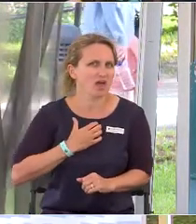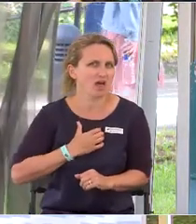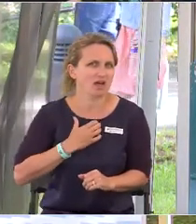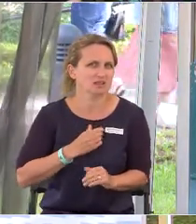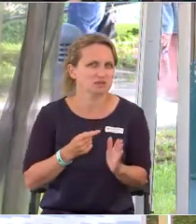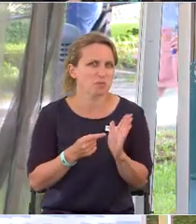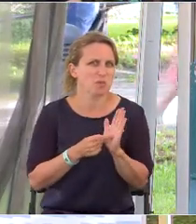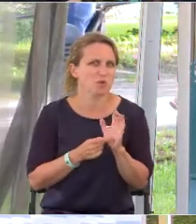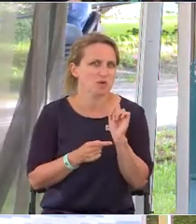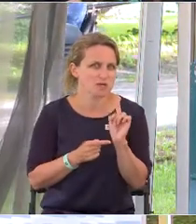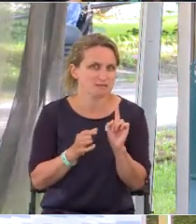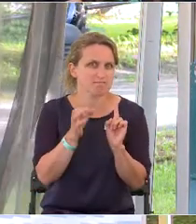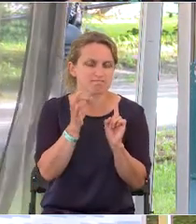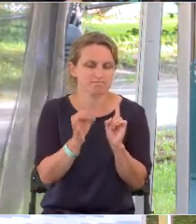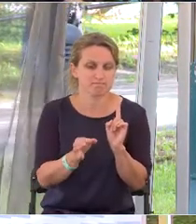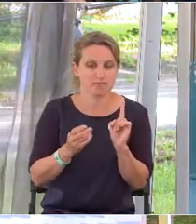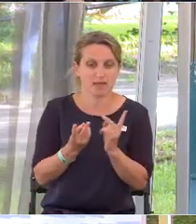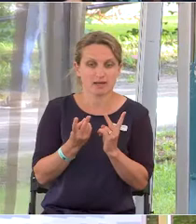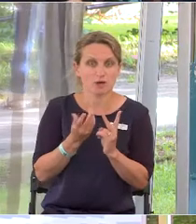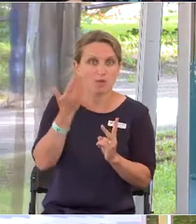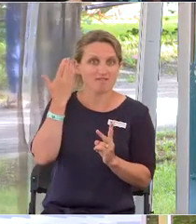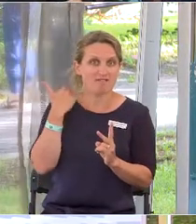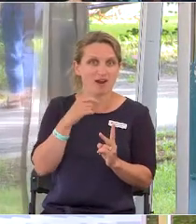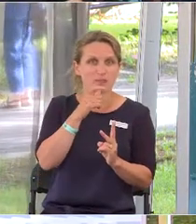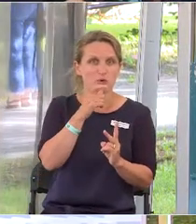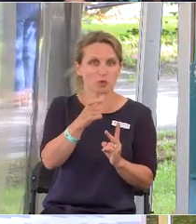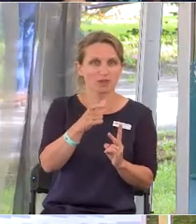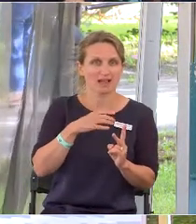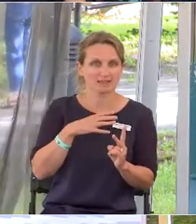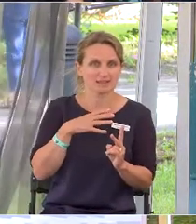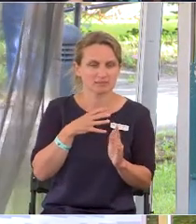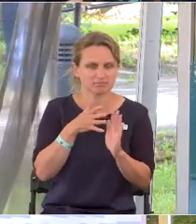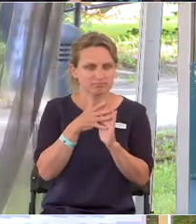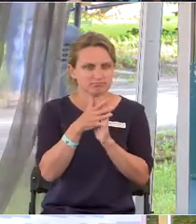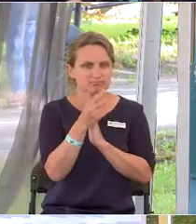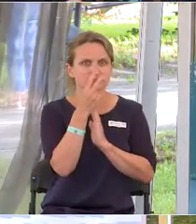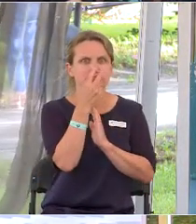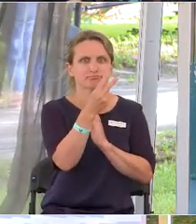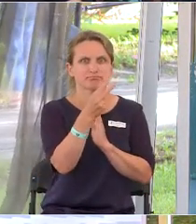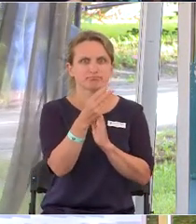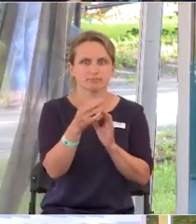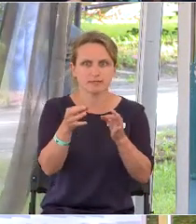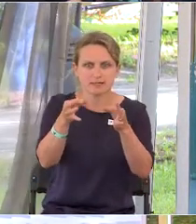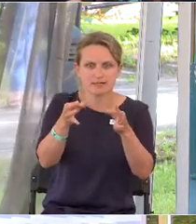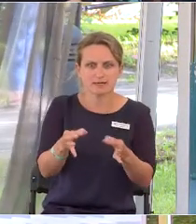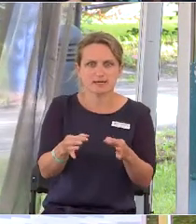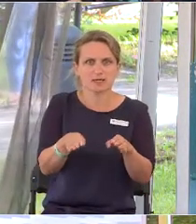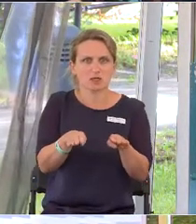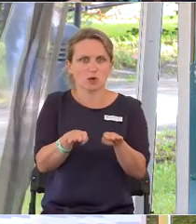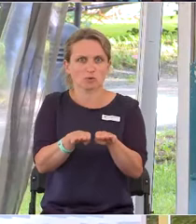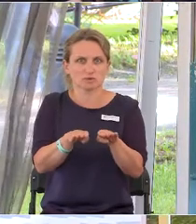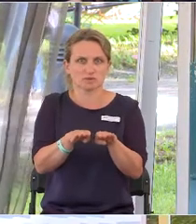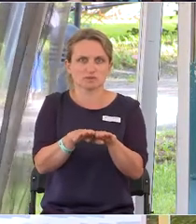important point. And we would like to, because we have a lot of transparency, and we would like to keep